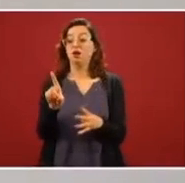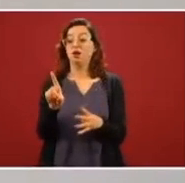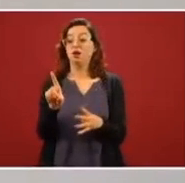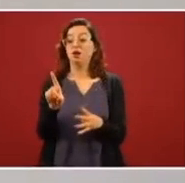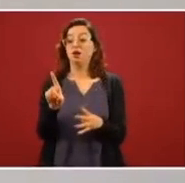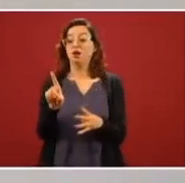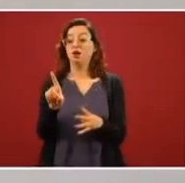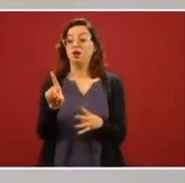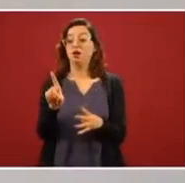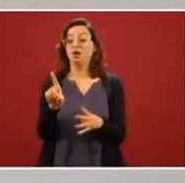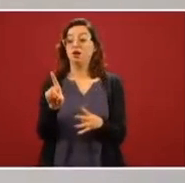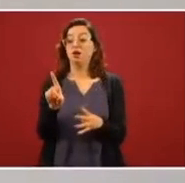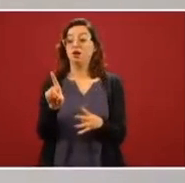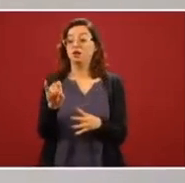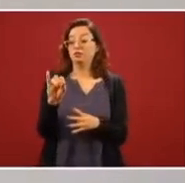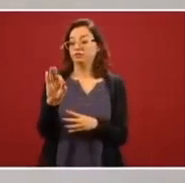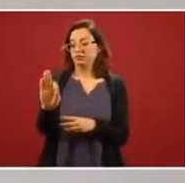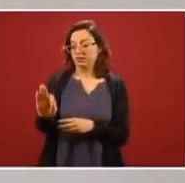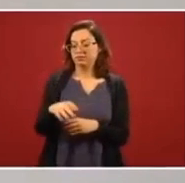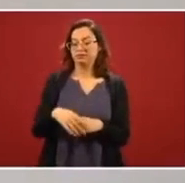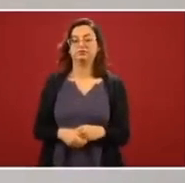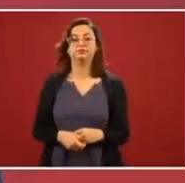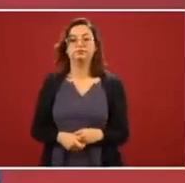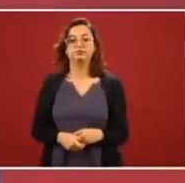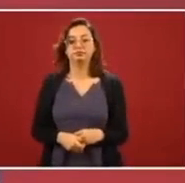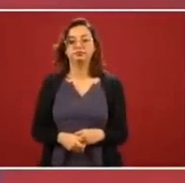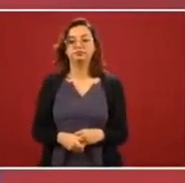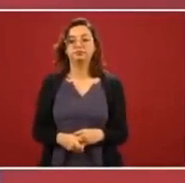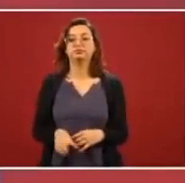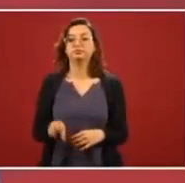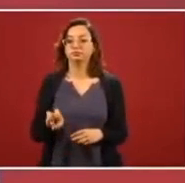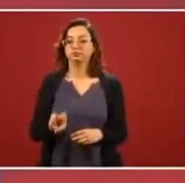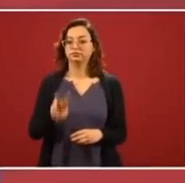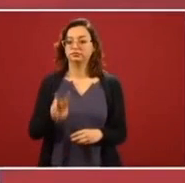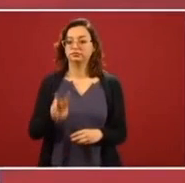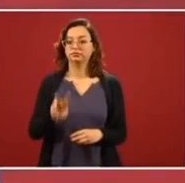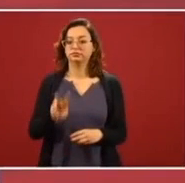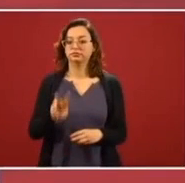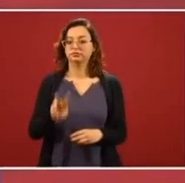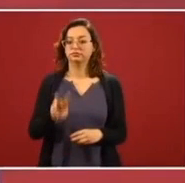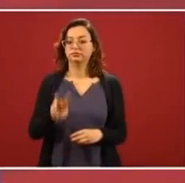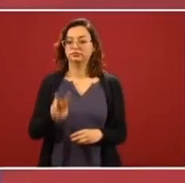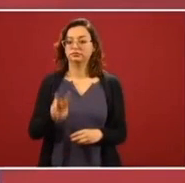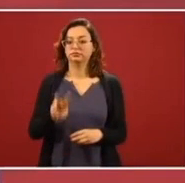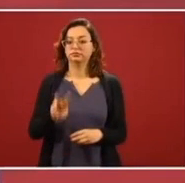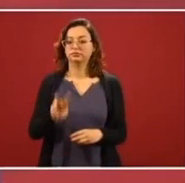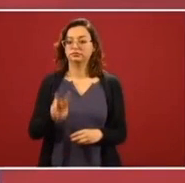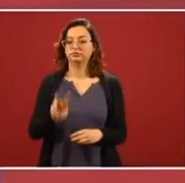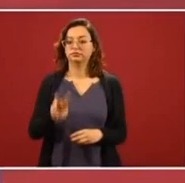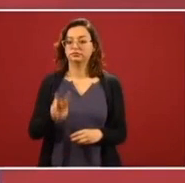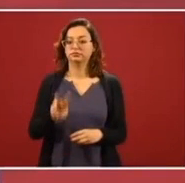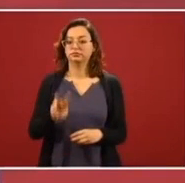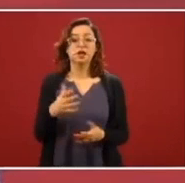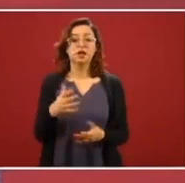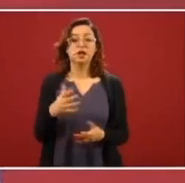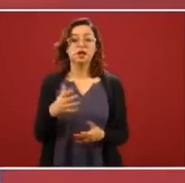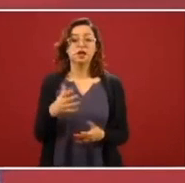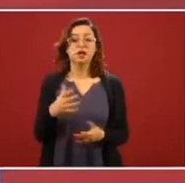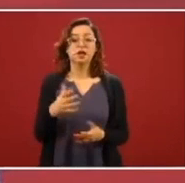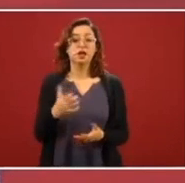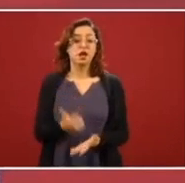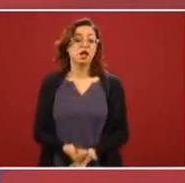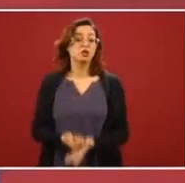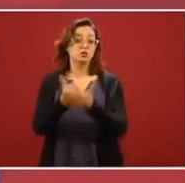atención. that attention. Y efectivamente mucho ayuda And effectively, it helps very much.